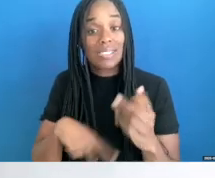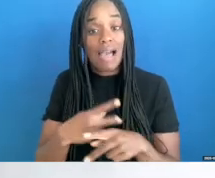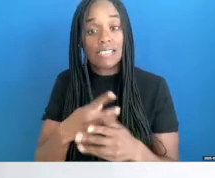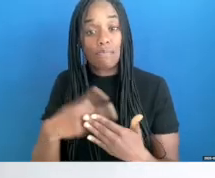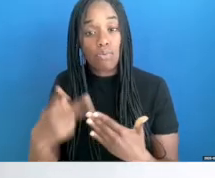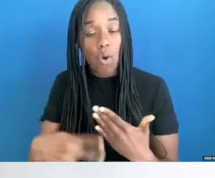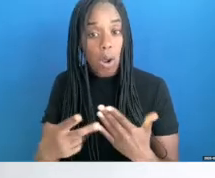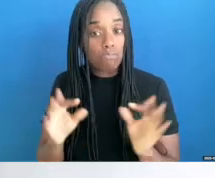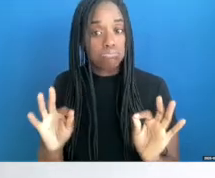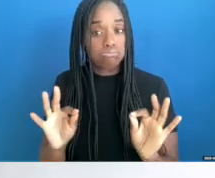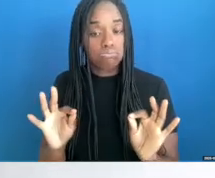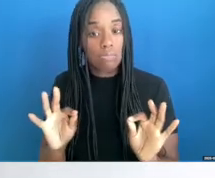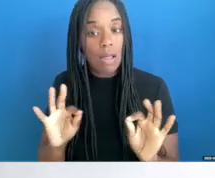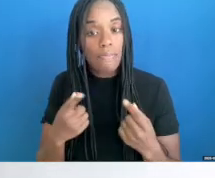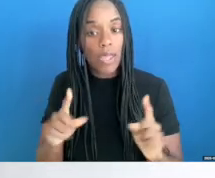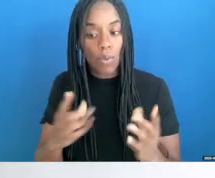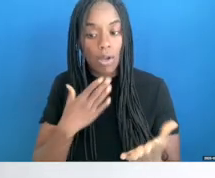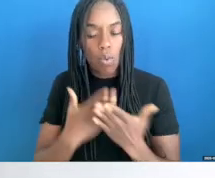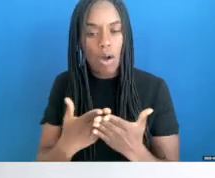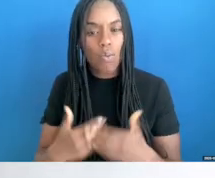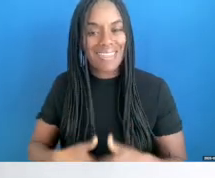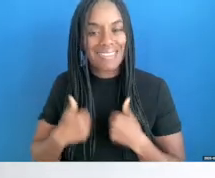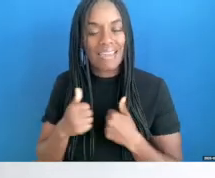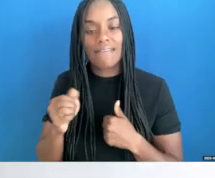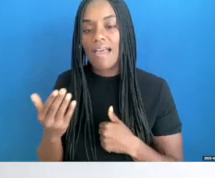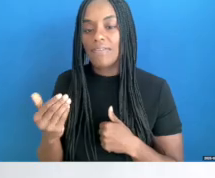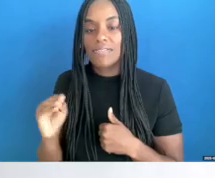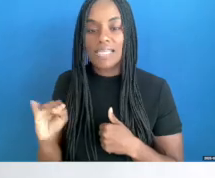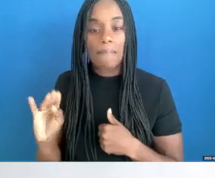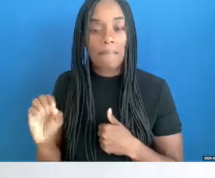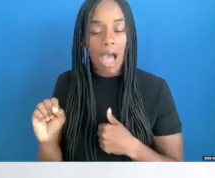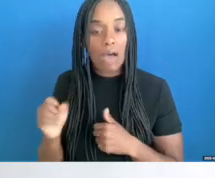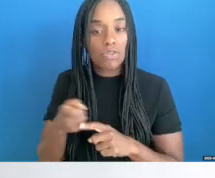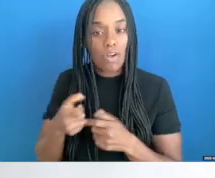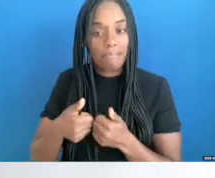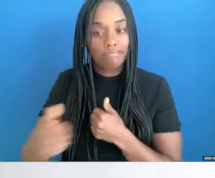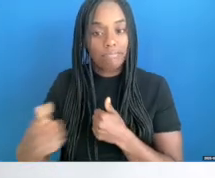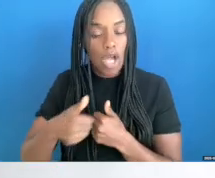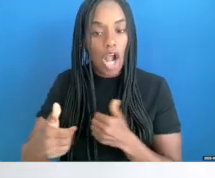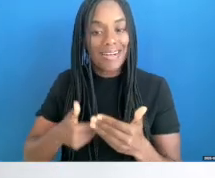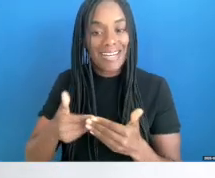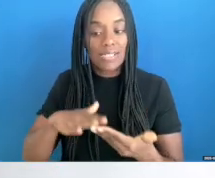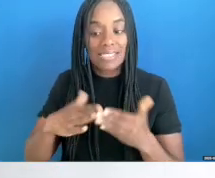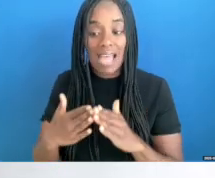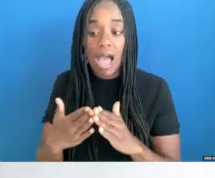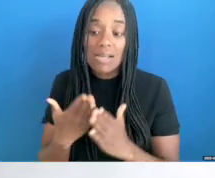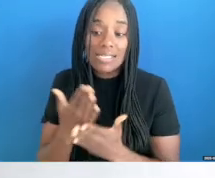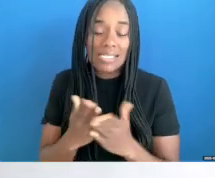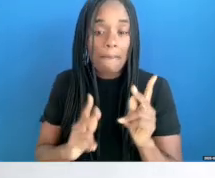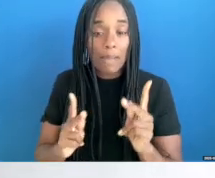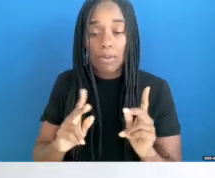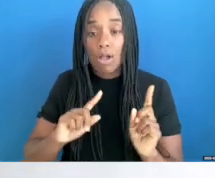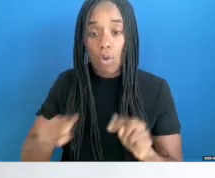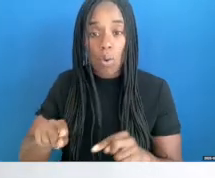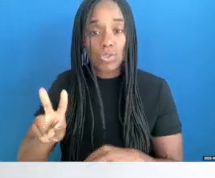We live about 15 miles from our nearest town, and many people are going up 2 and 3 times a day just to pick up certain things. And if we